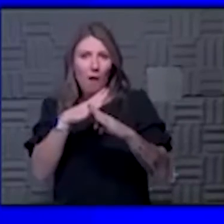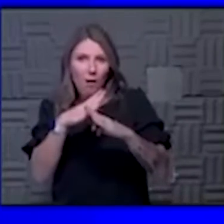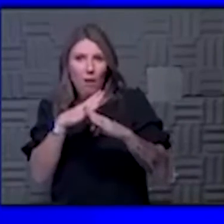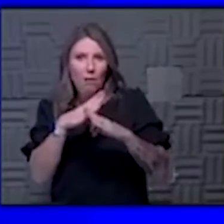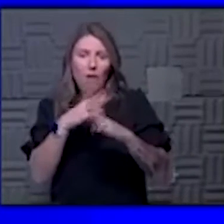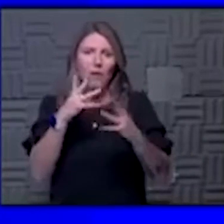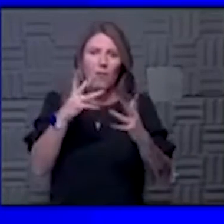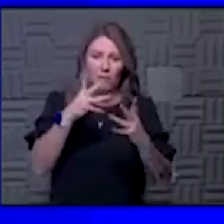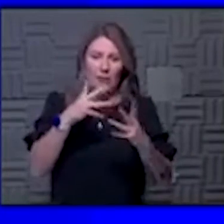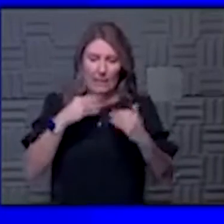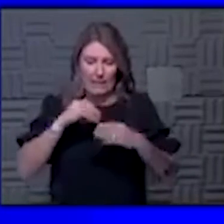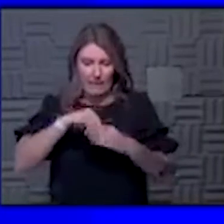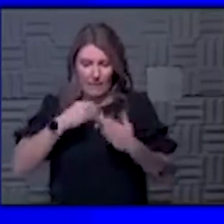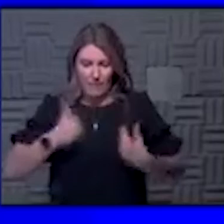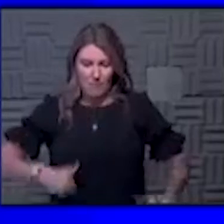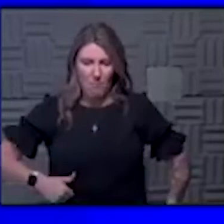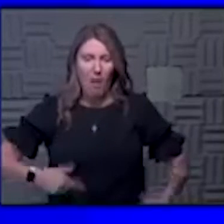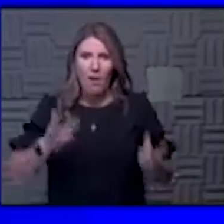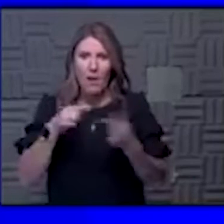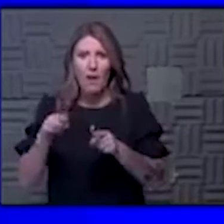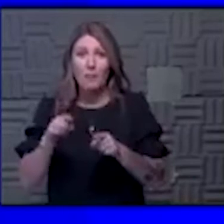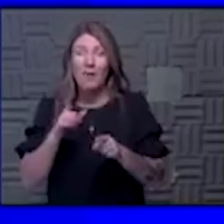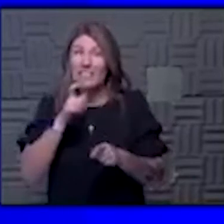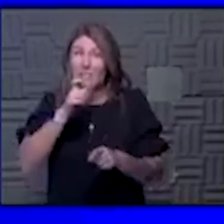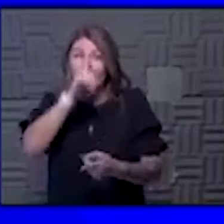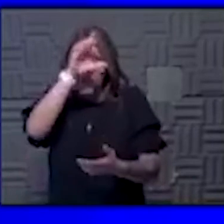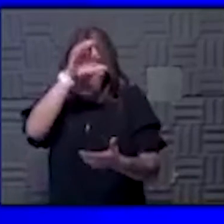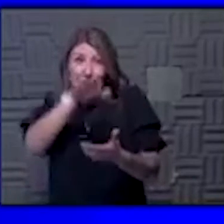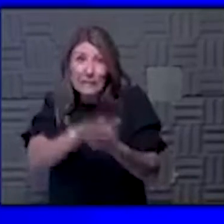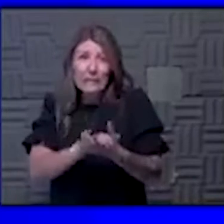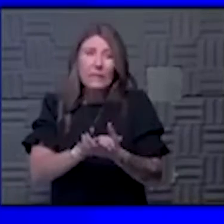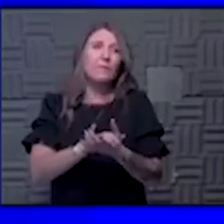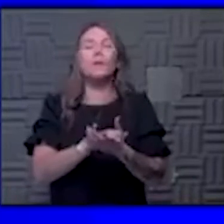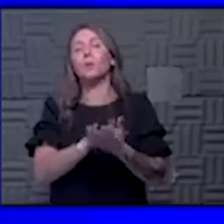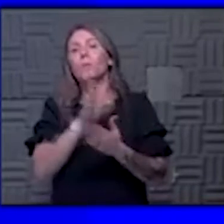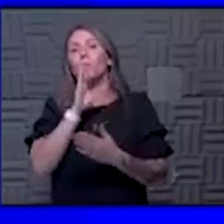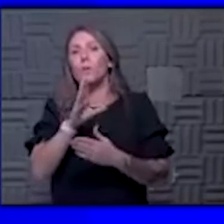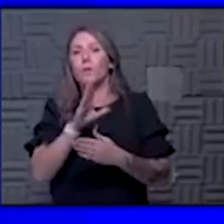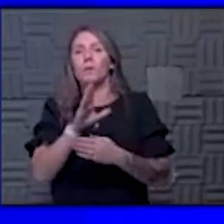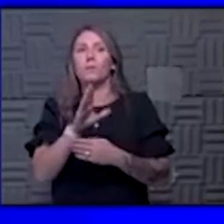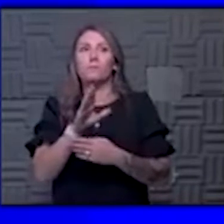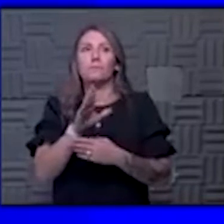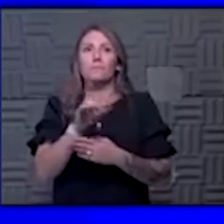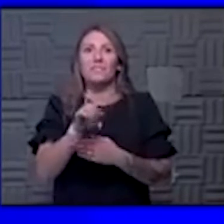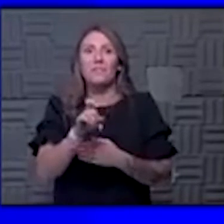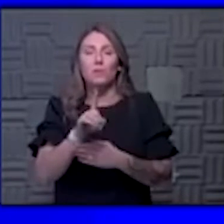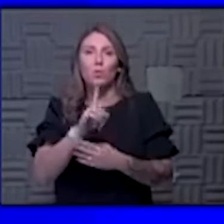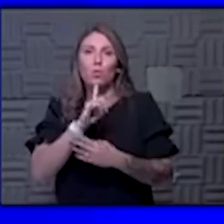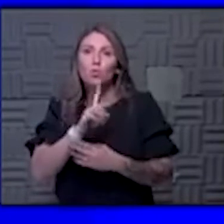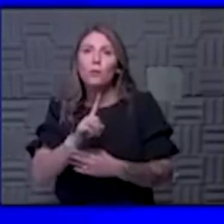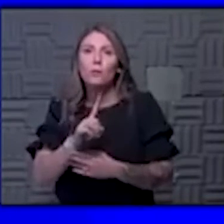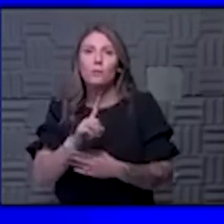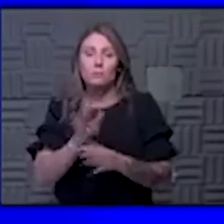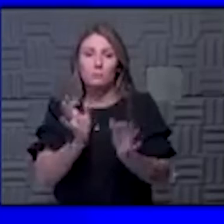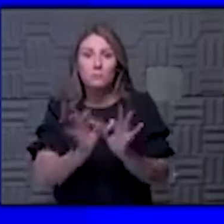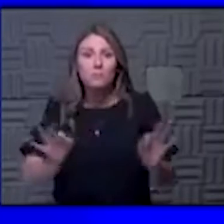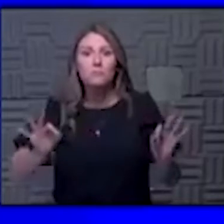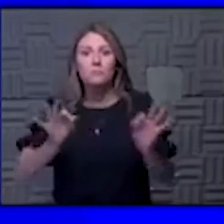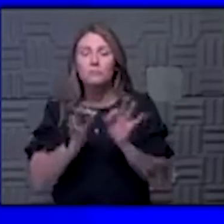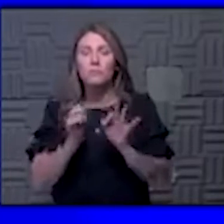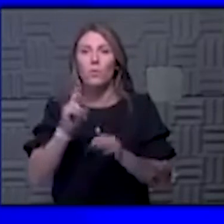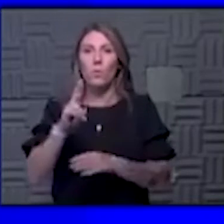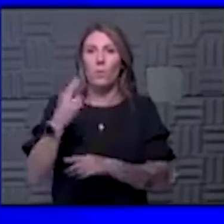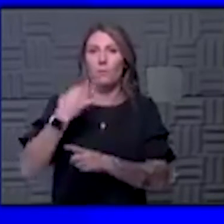modulation going on. I don't believe that it will necessarily have any real significant or beneficial